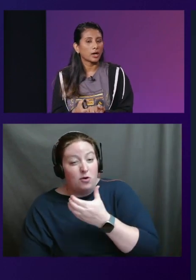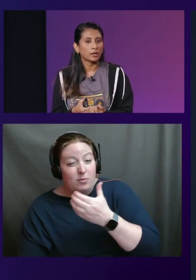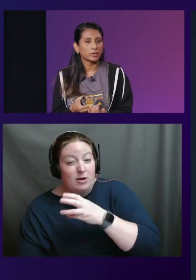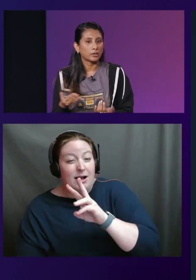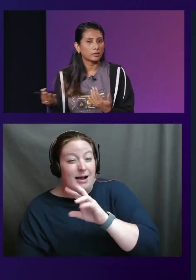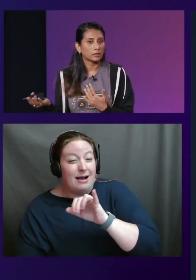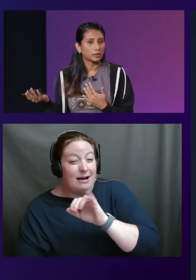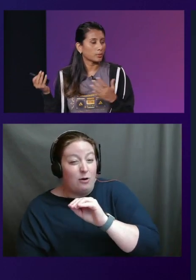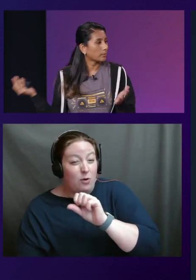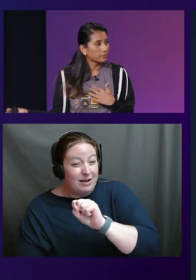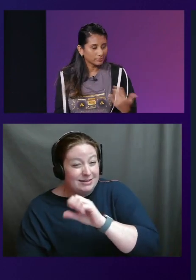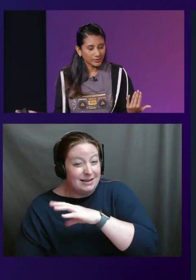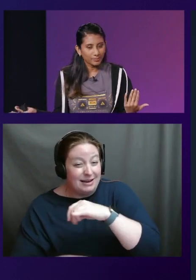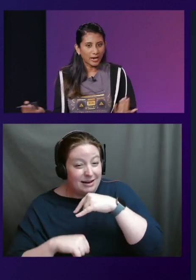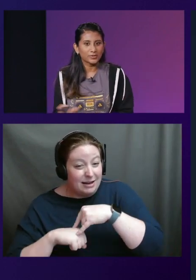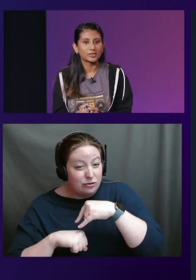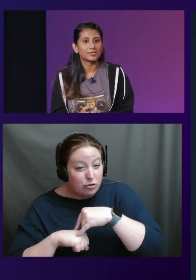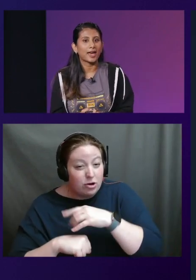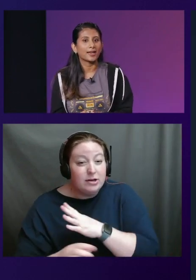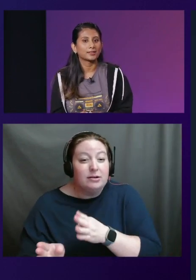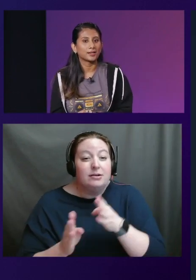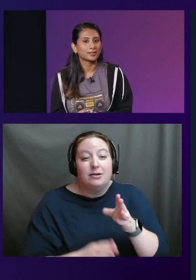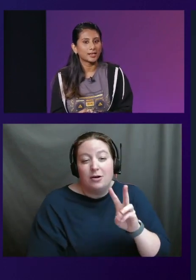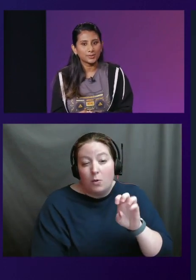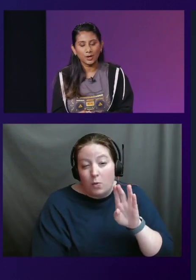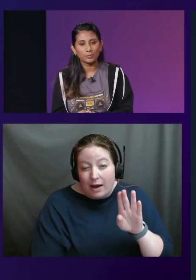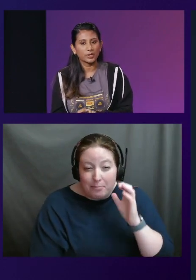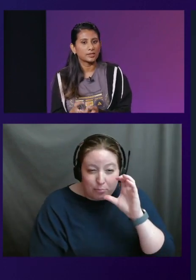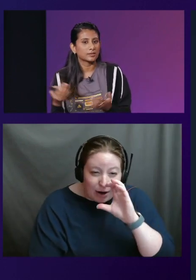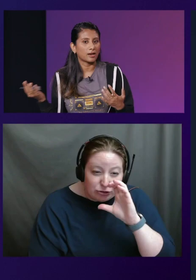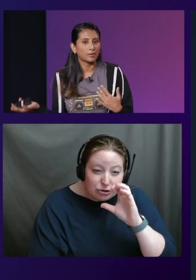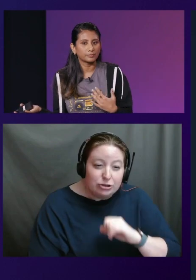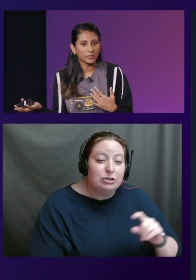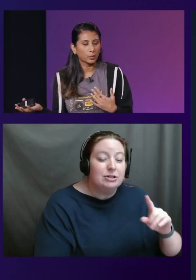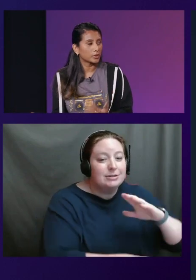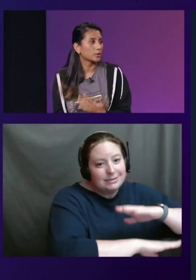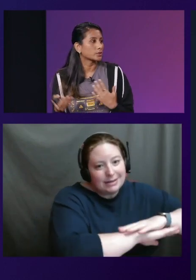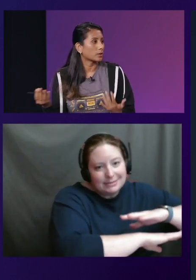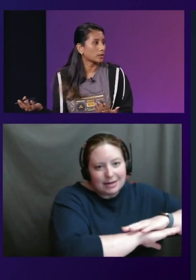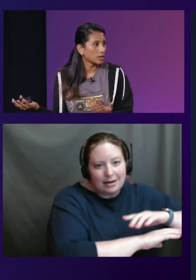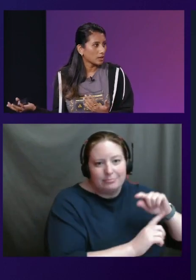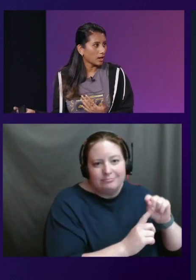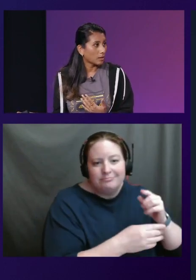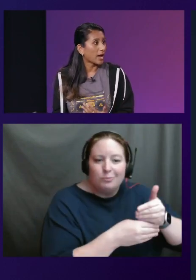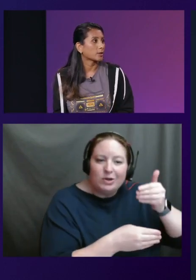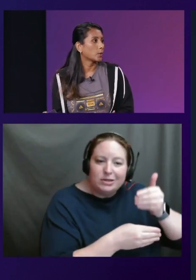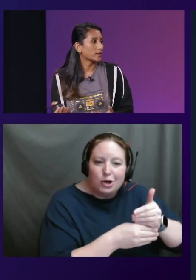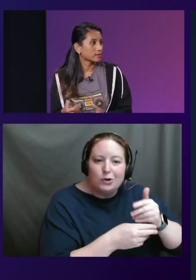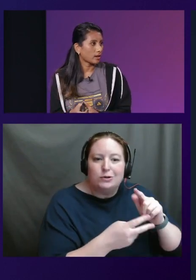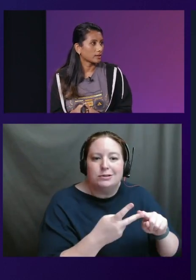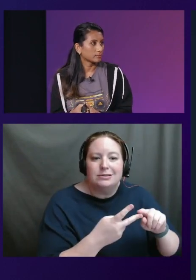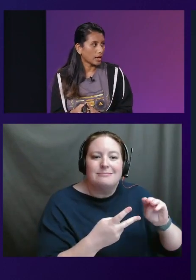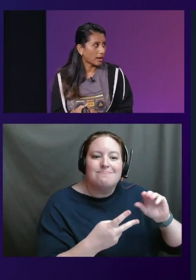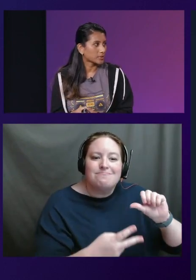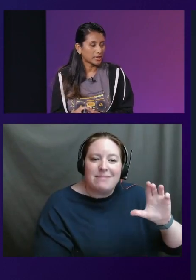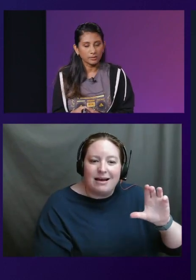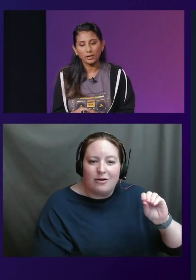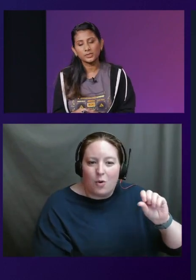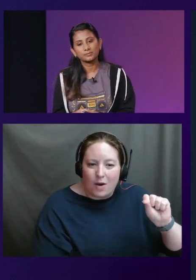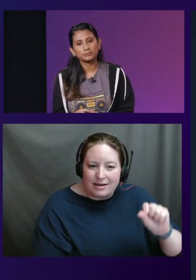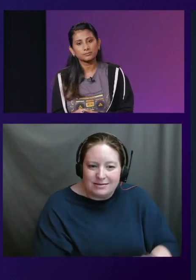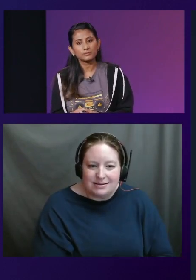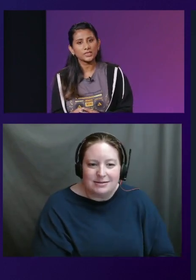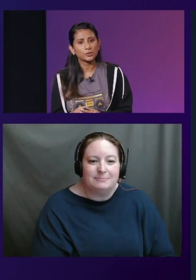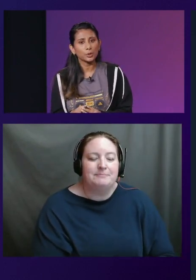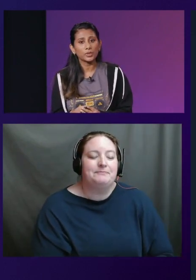web, they're the web browsers, and desktop is Windows or Mac OS apps, native